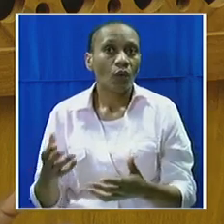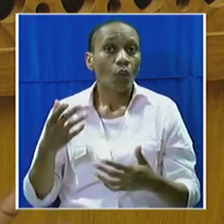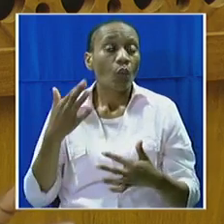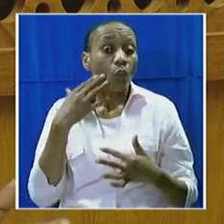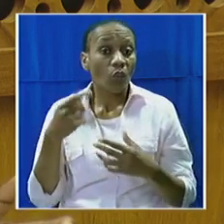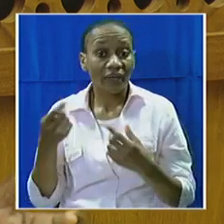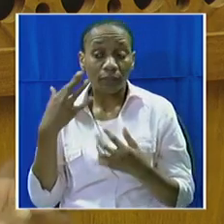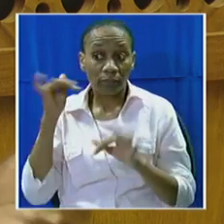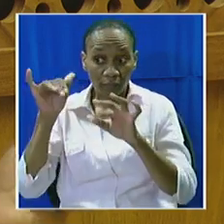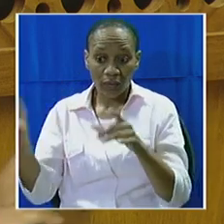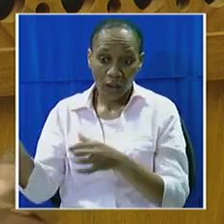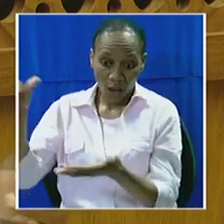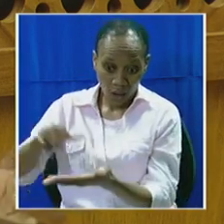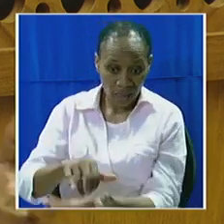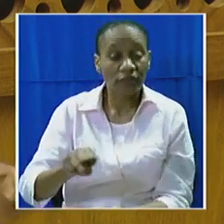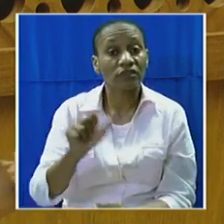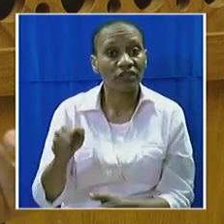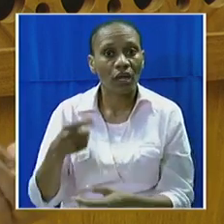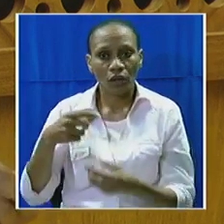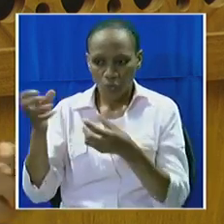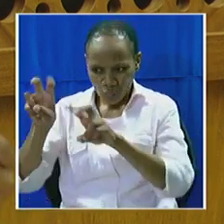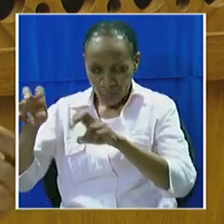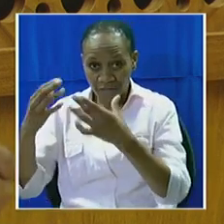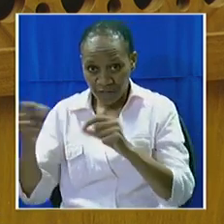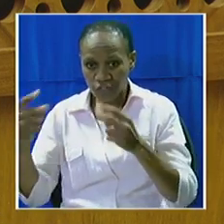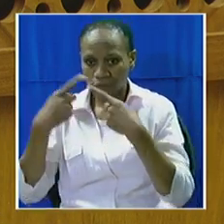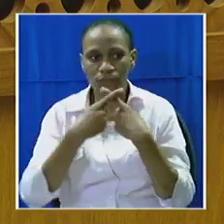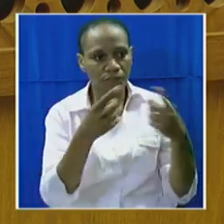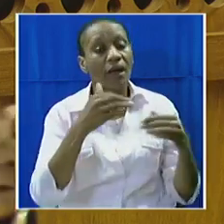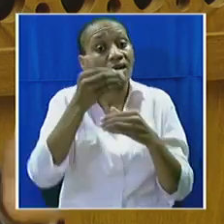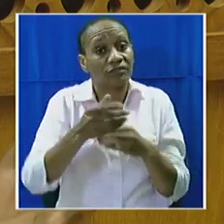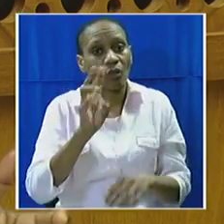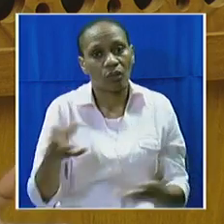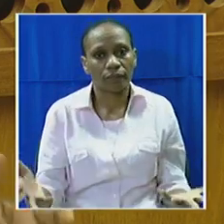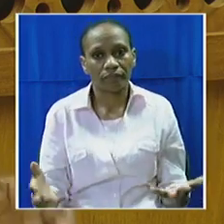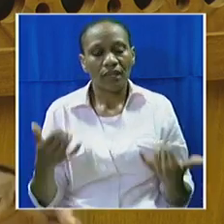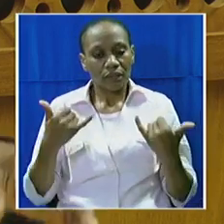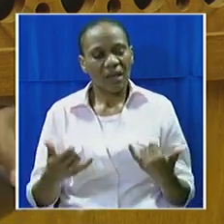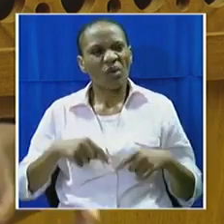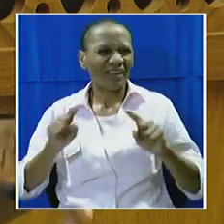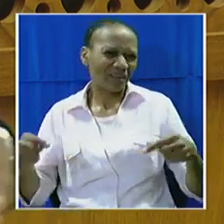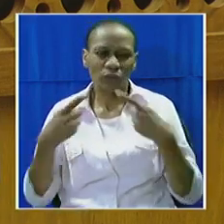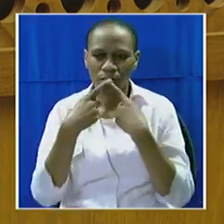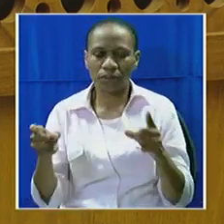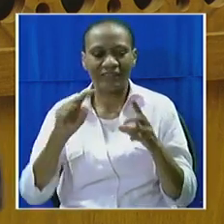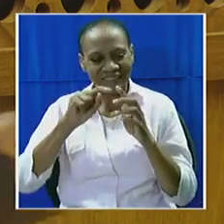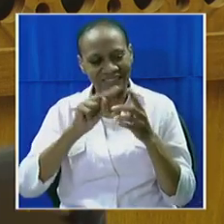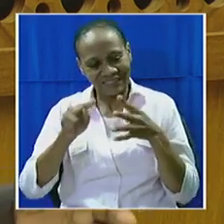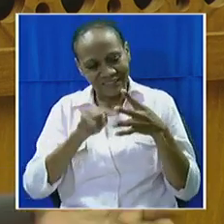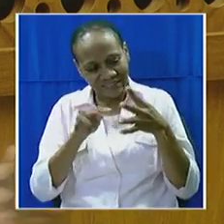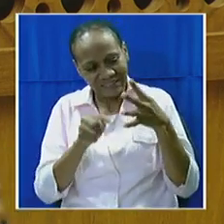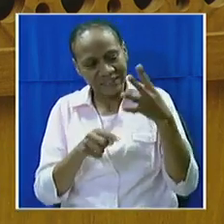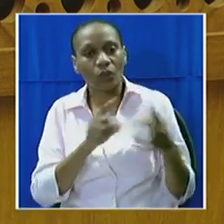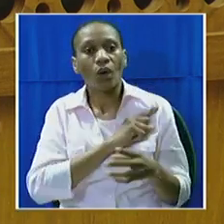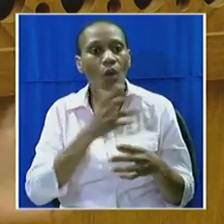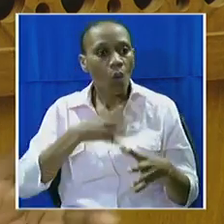when they are here. But the point of the matter is that we have not announced a lot of specifics, because we would like the team to get to